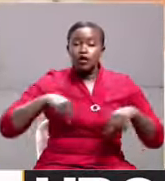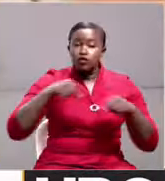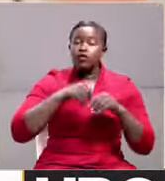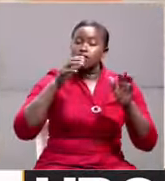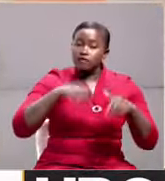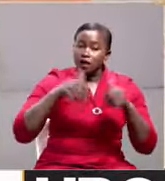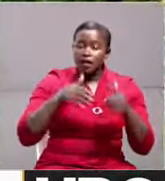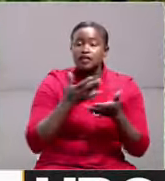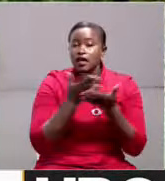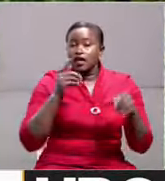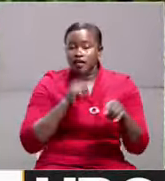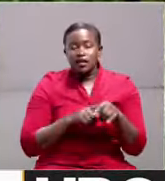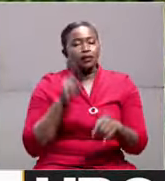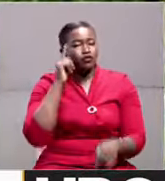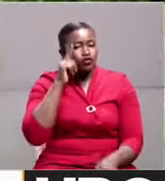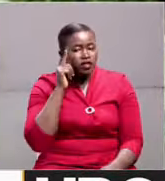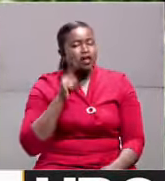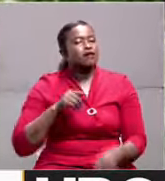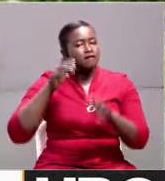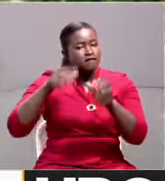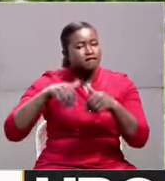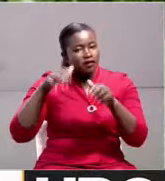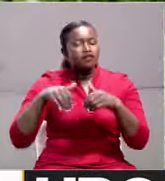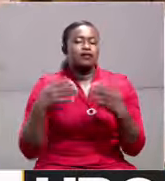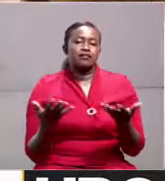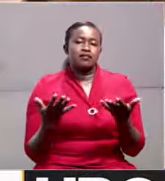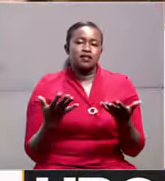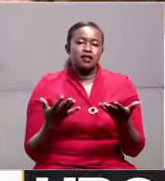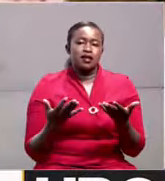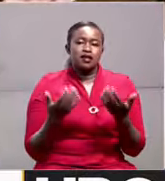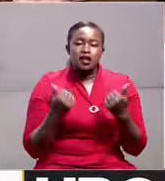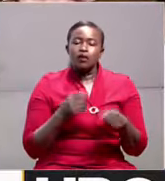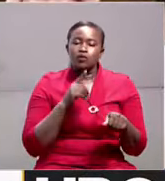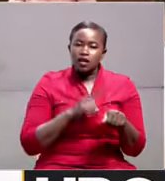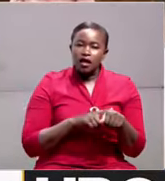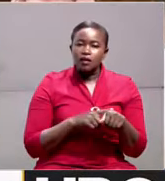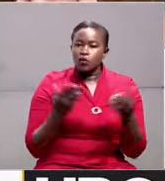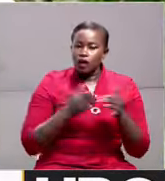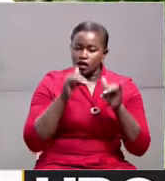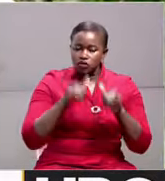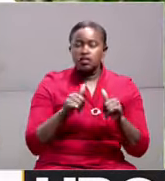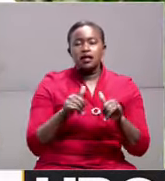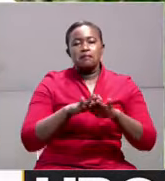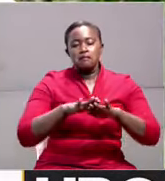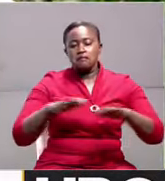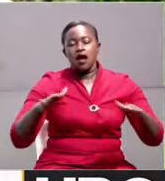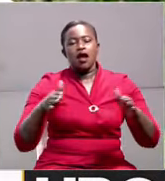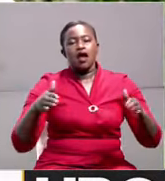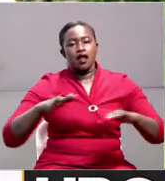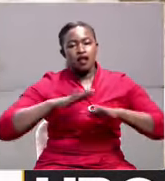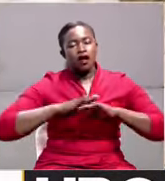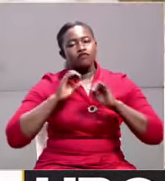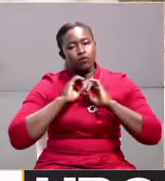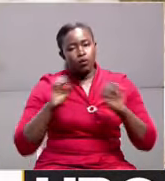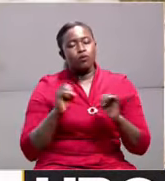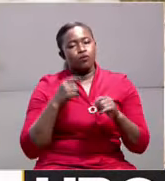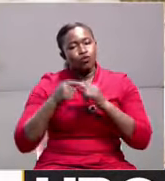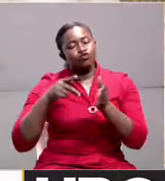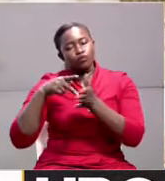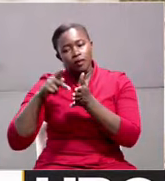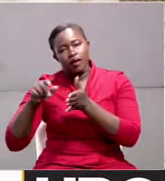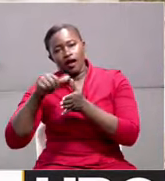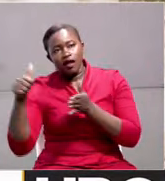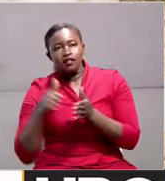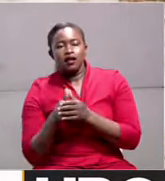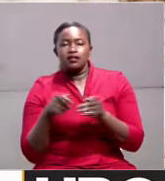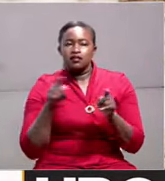bonabona ogolowooleza mu kulima kati mukaseera wobeera kifo kiba tekikumala kirala nengula mumulo motoka